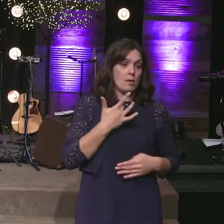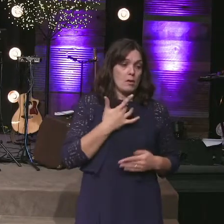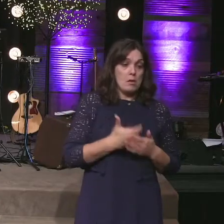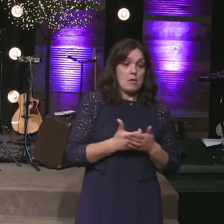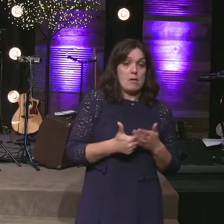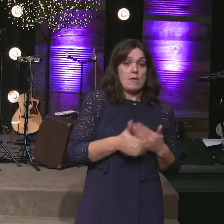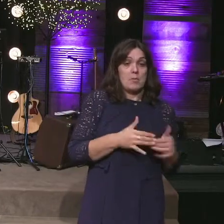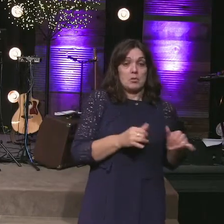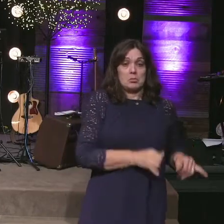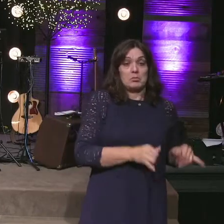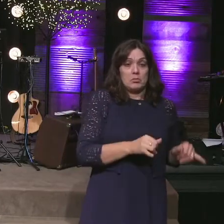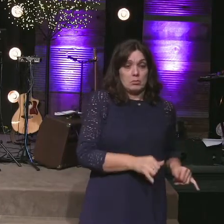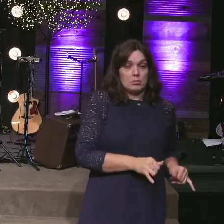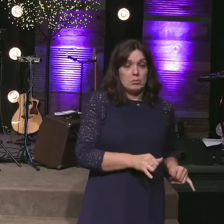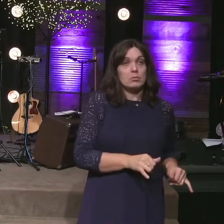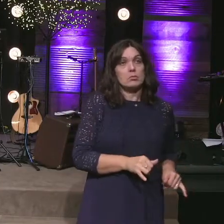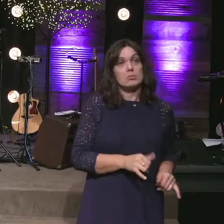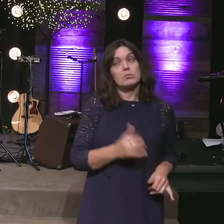Because